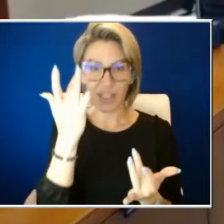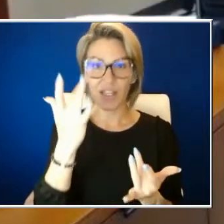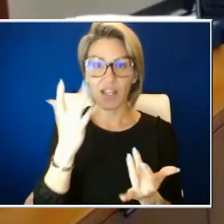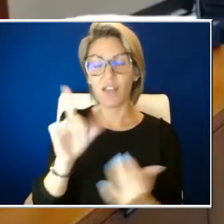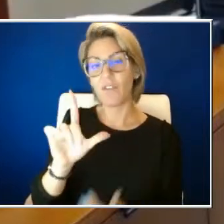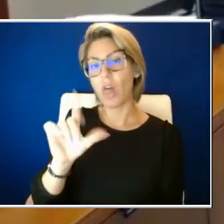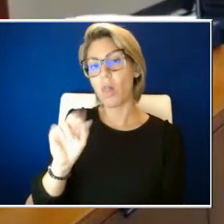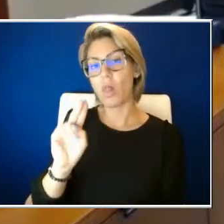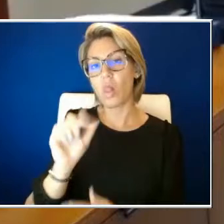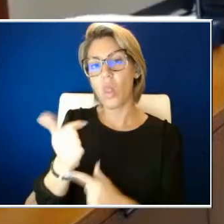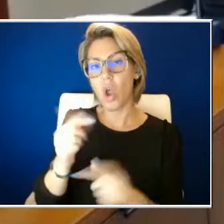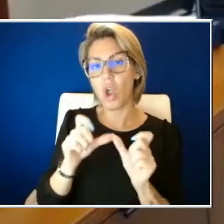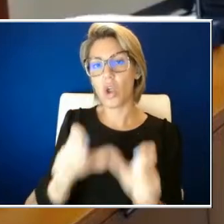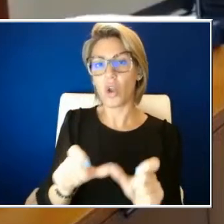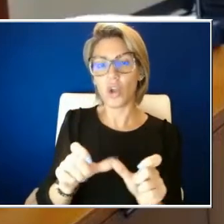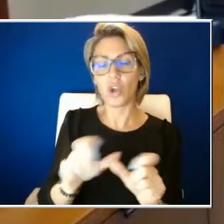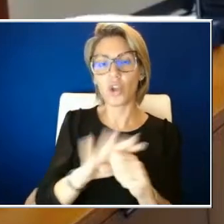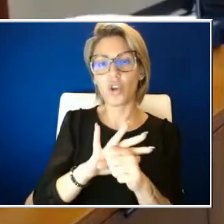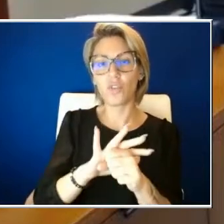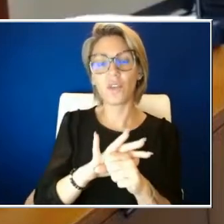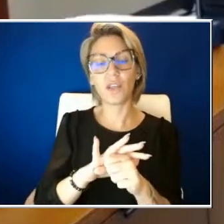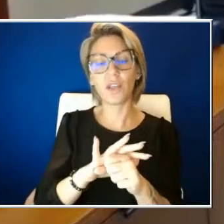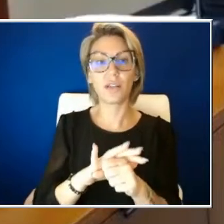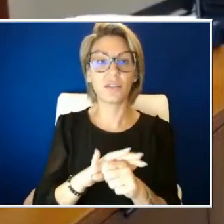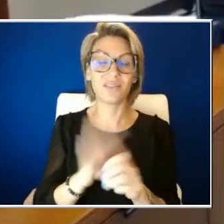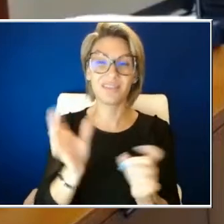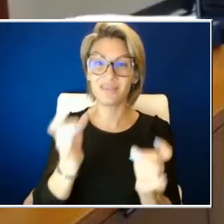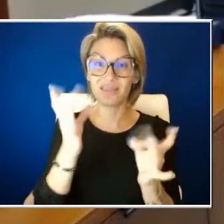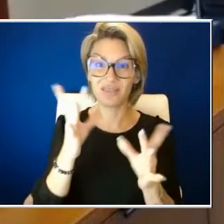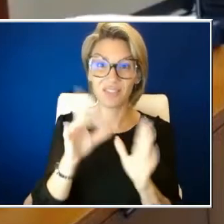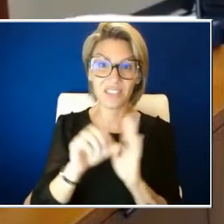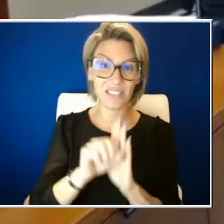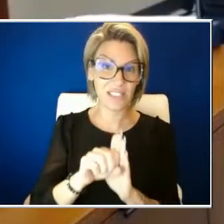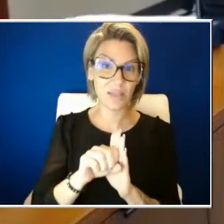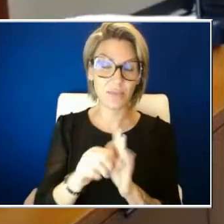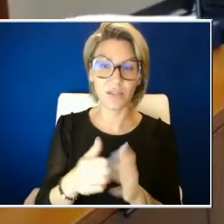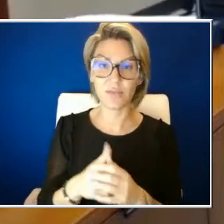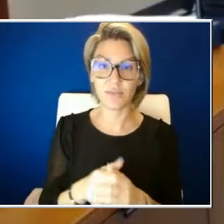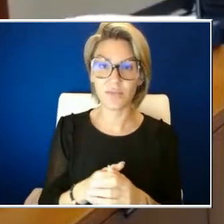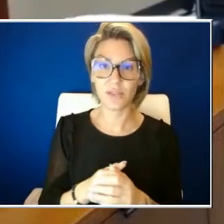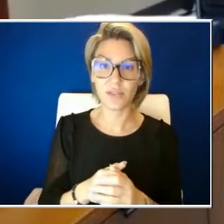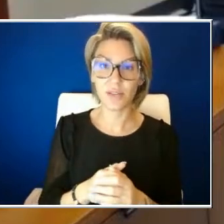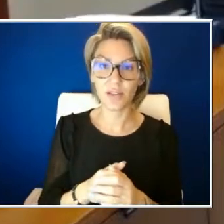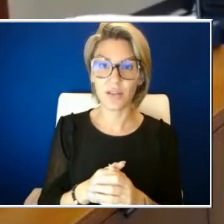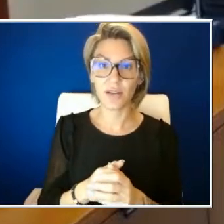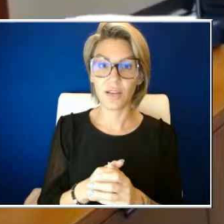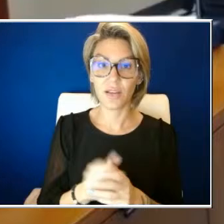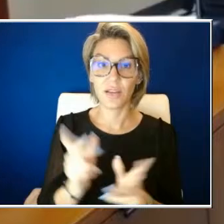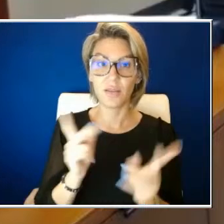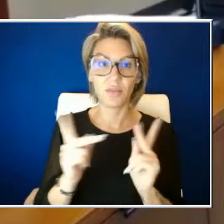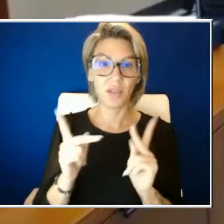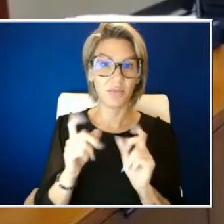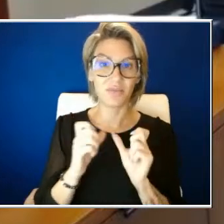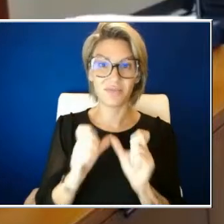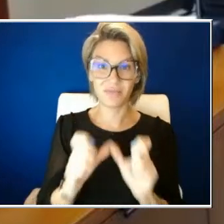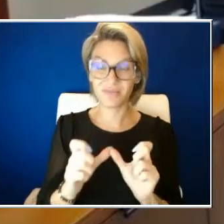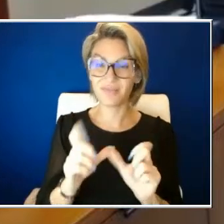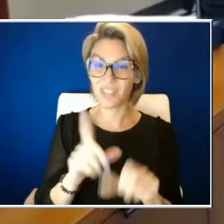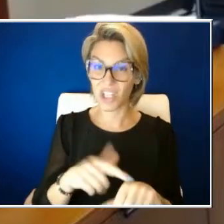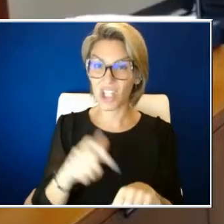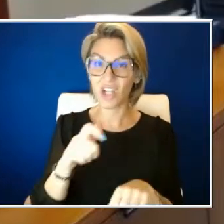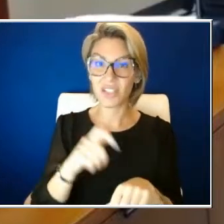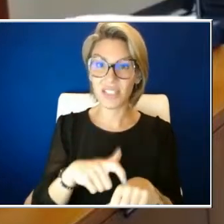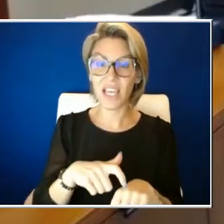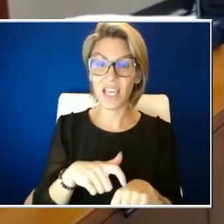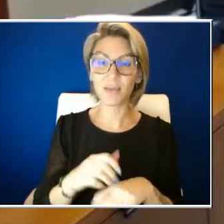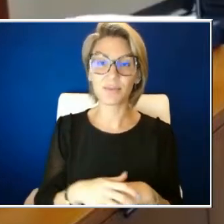these pretty devastating symptoms that people can have last with them for quite a long period of time.